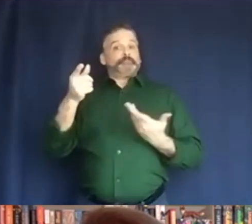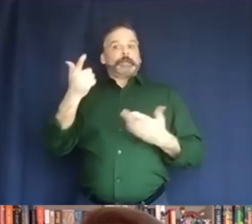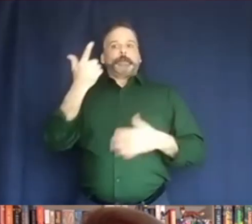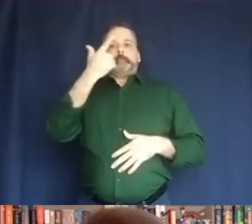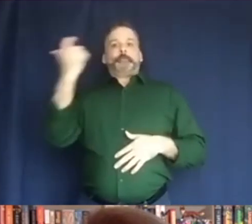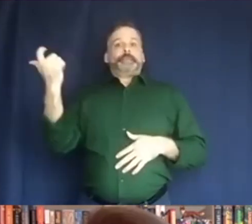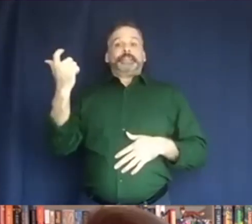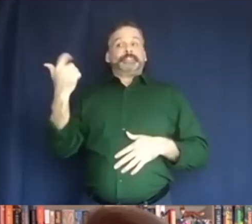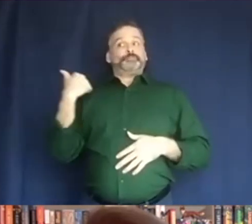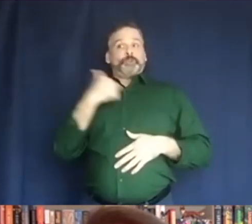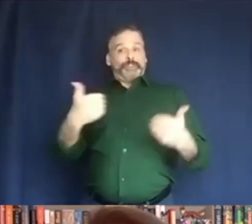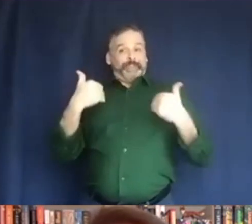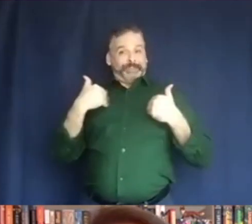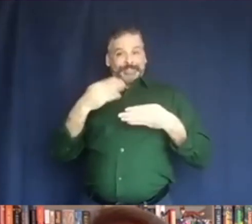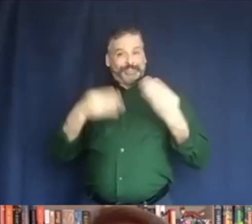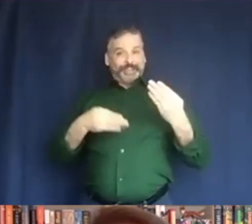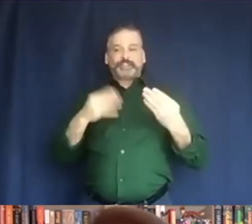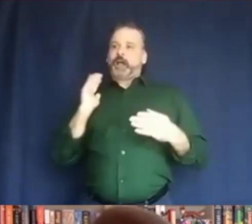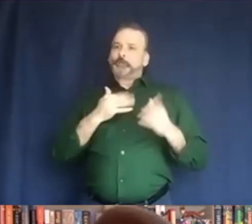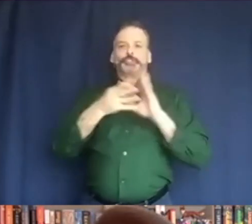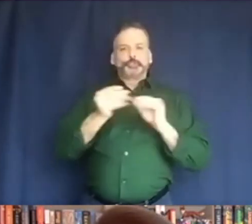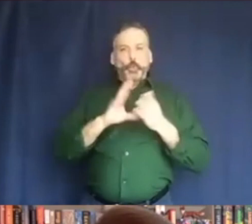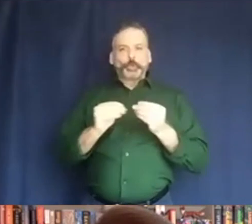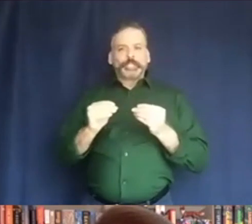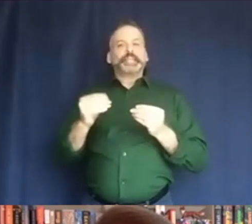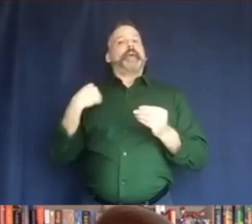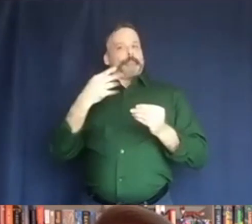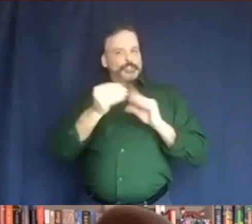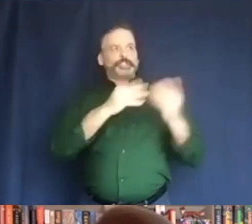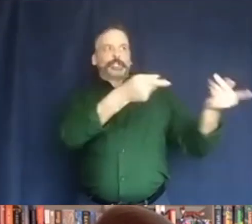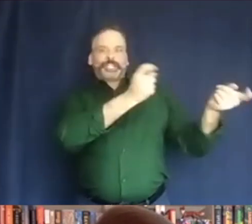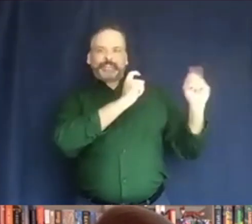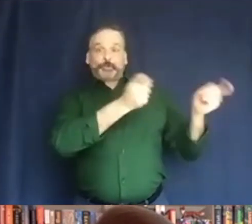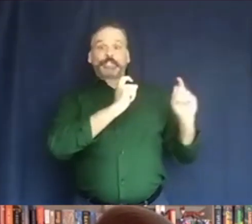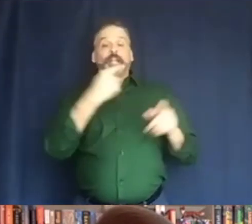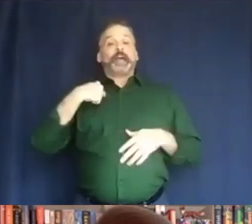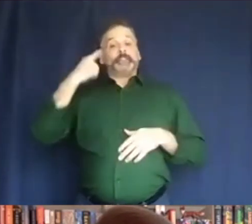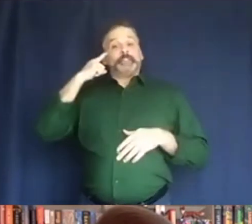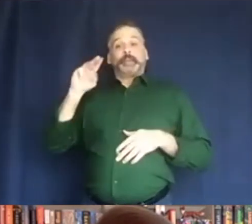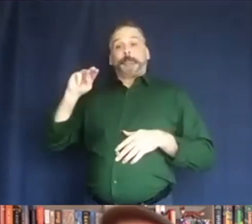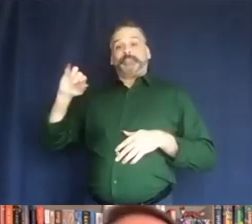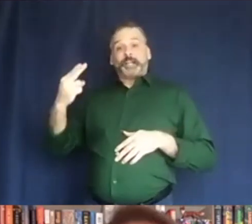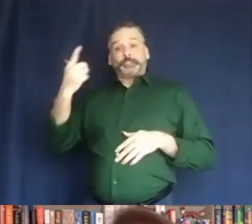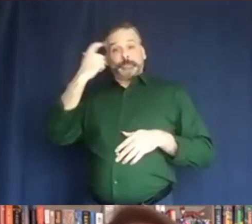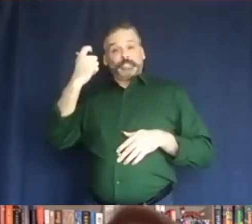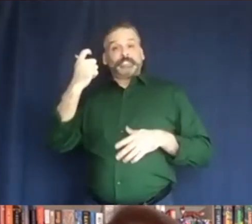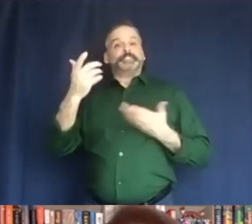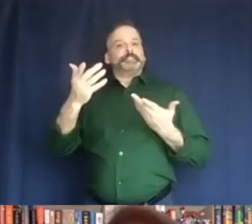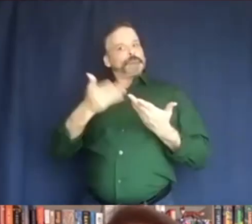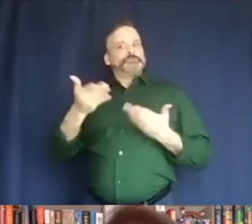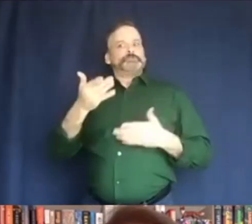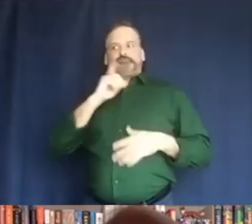these stories, like our stories and the stories that are given to us. And I think mythology, because they're almost ancient stories, that's why